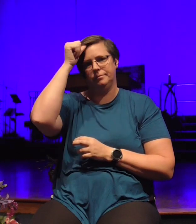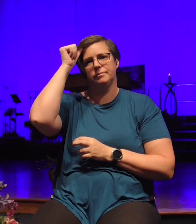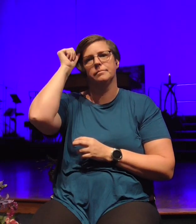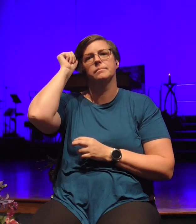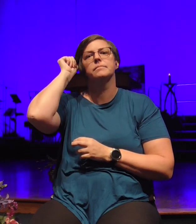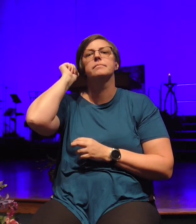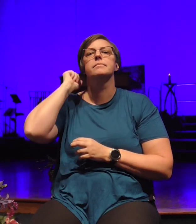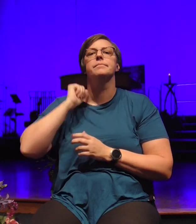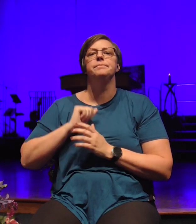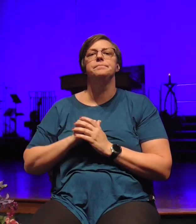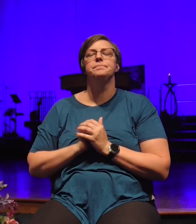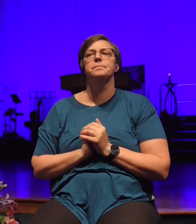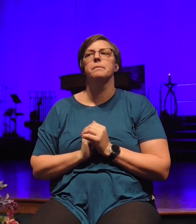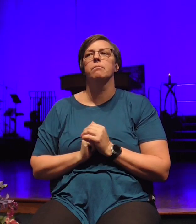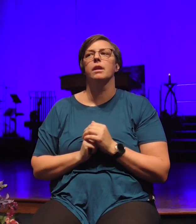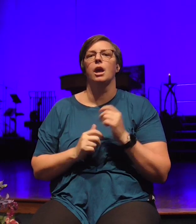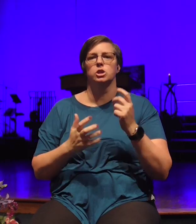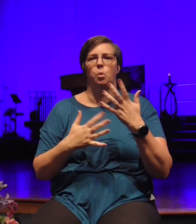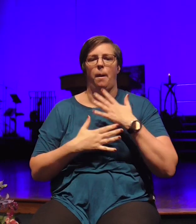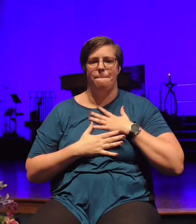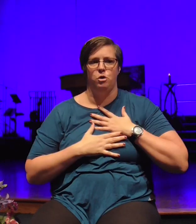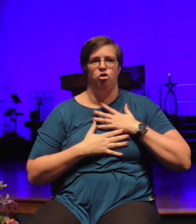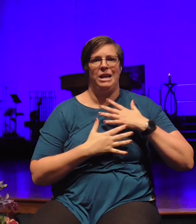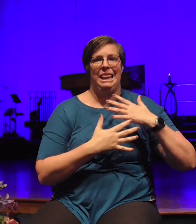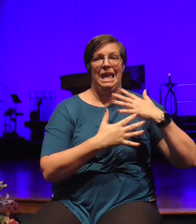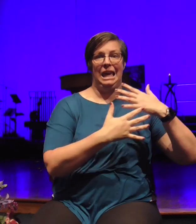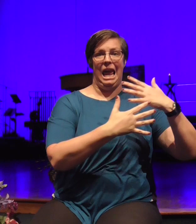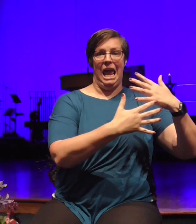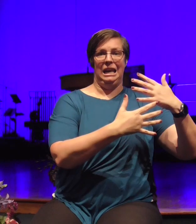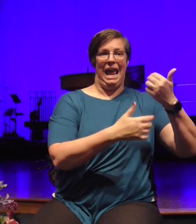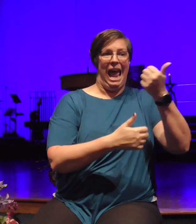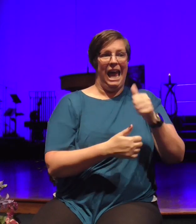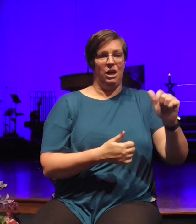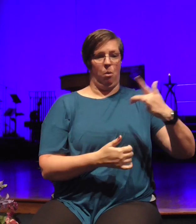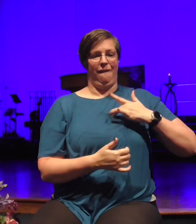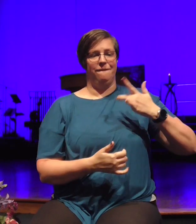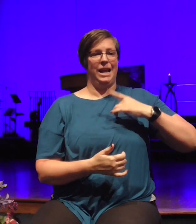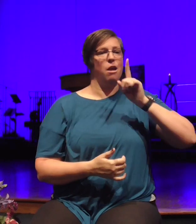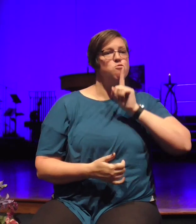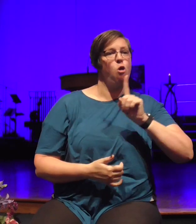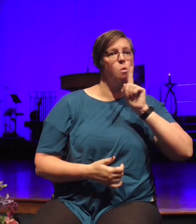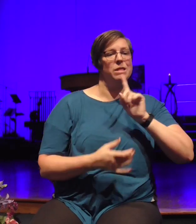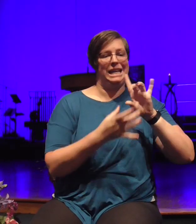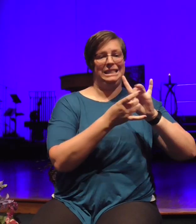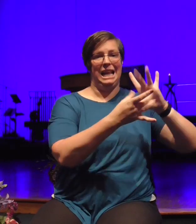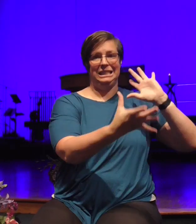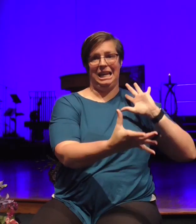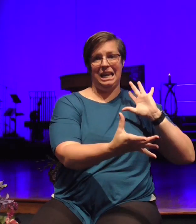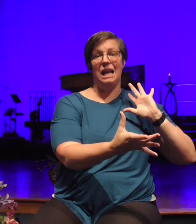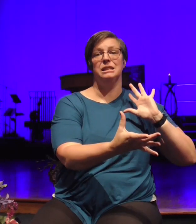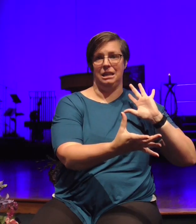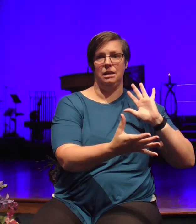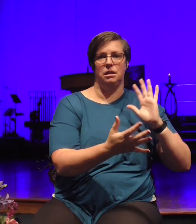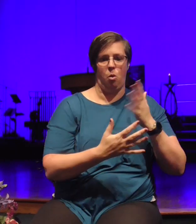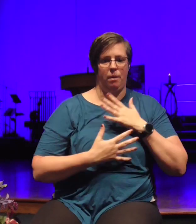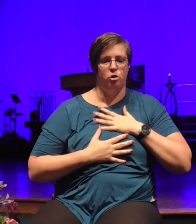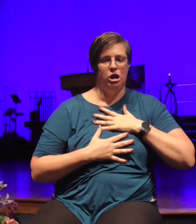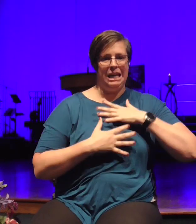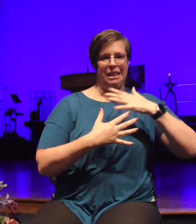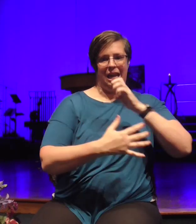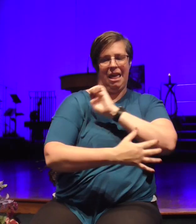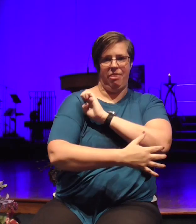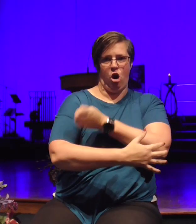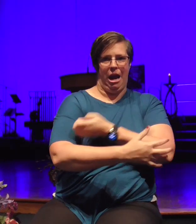We breathe in anyone who feels lonely, disconnected, disenfranchised. We breathe in that energy together